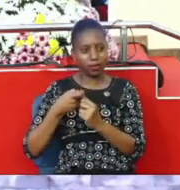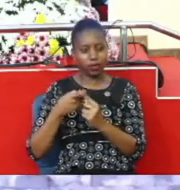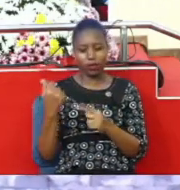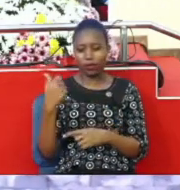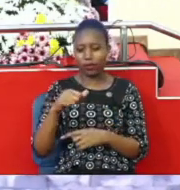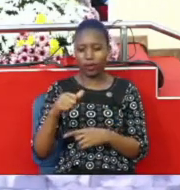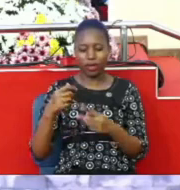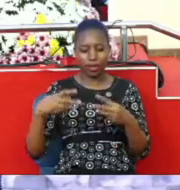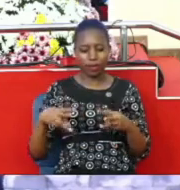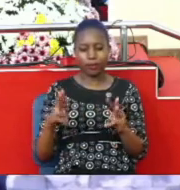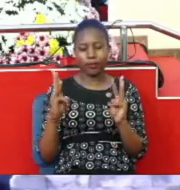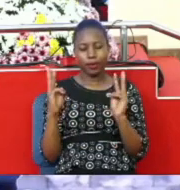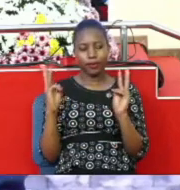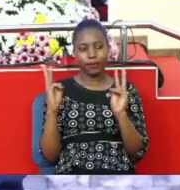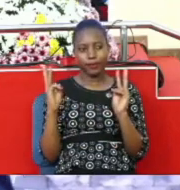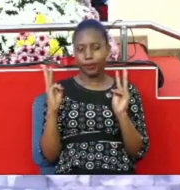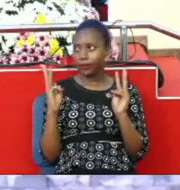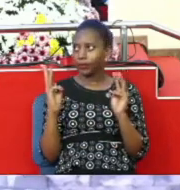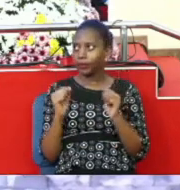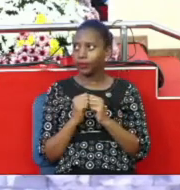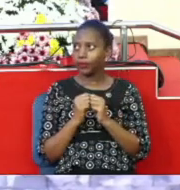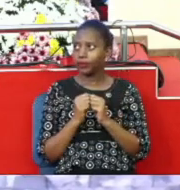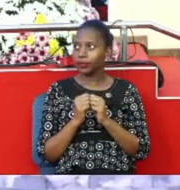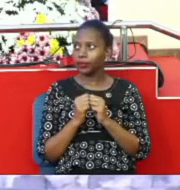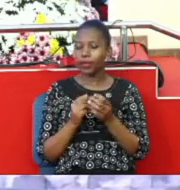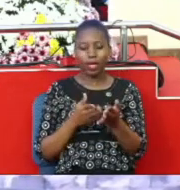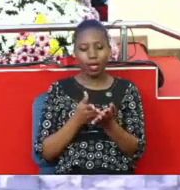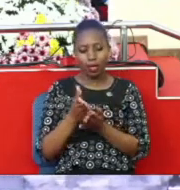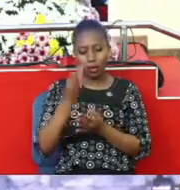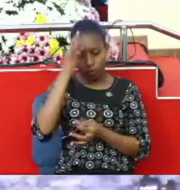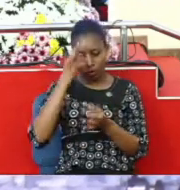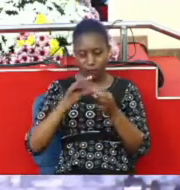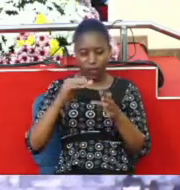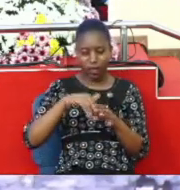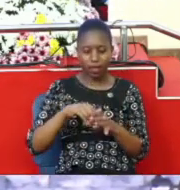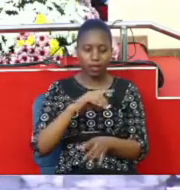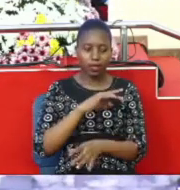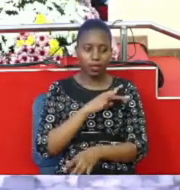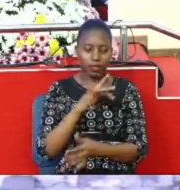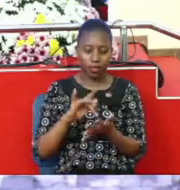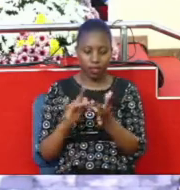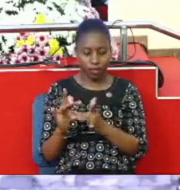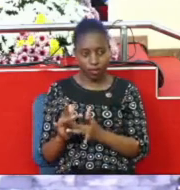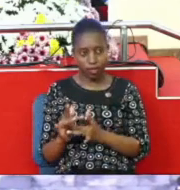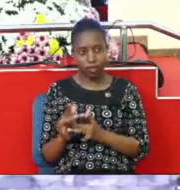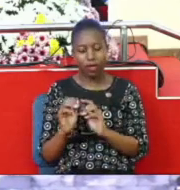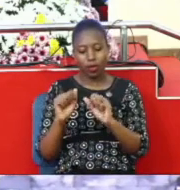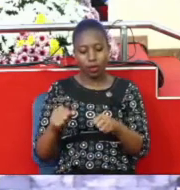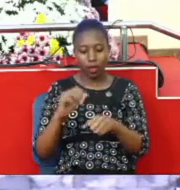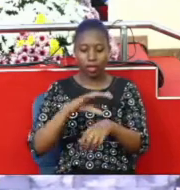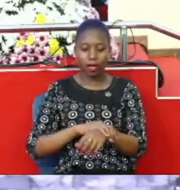and whatever nature. Through faith in Jesus, there can be victory